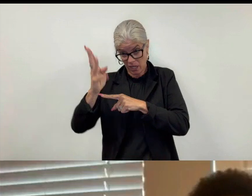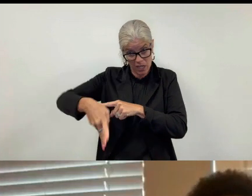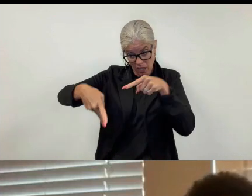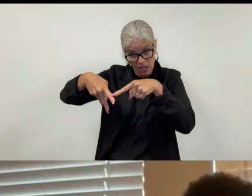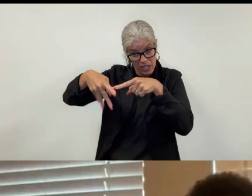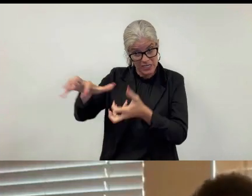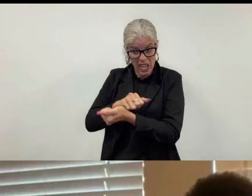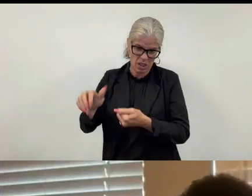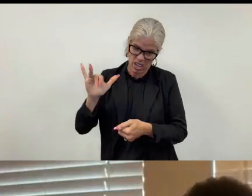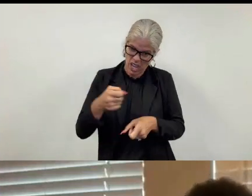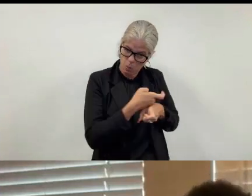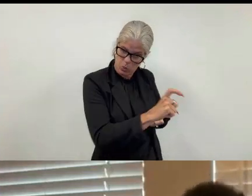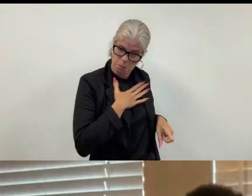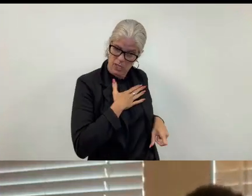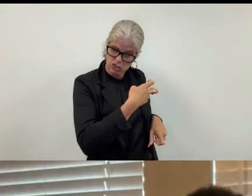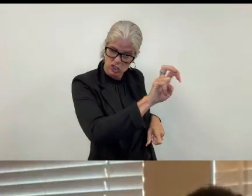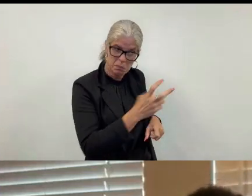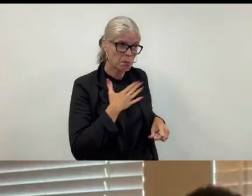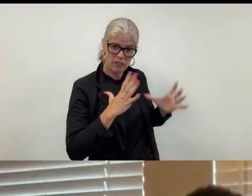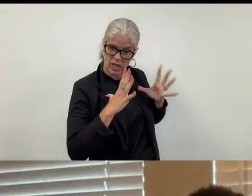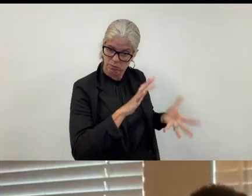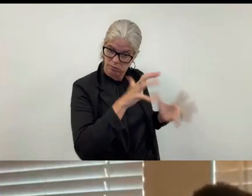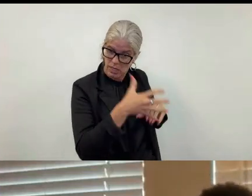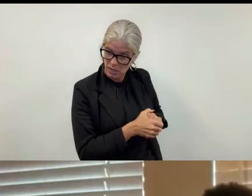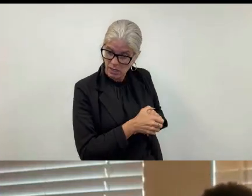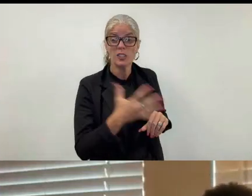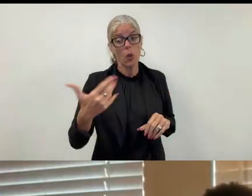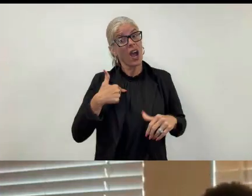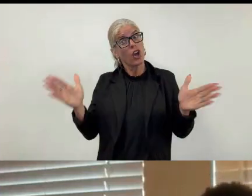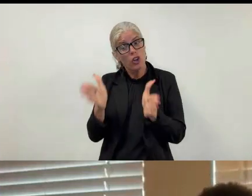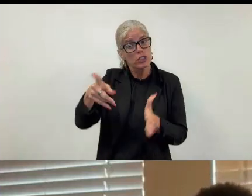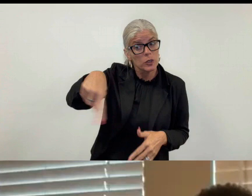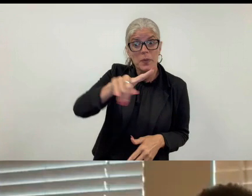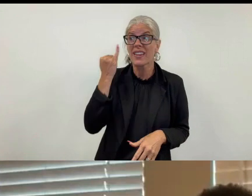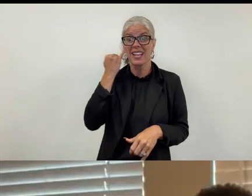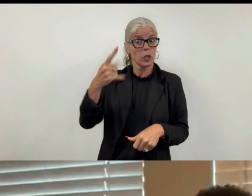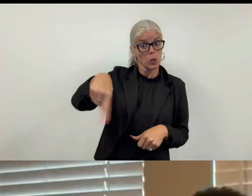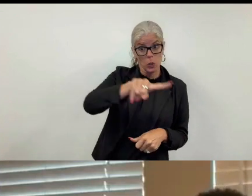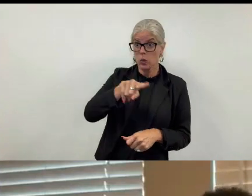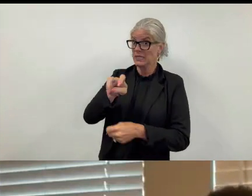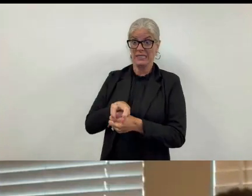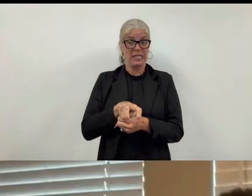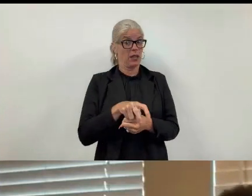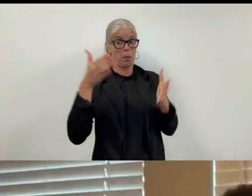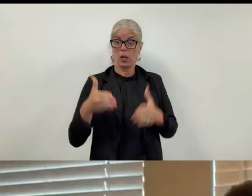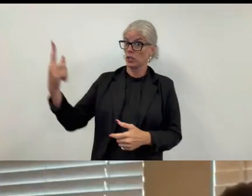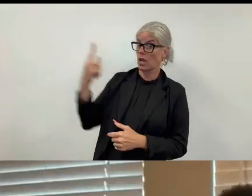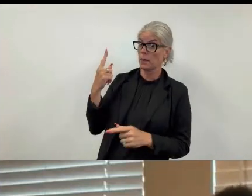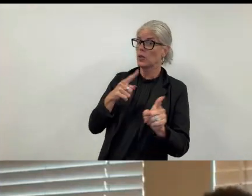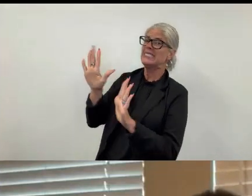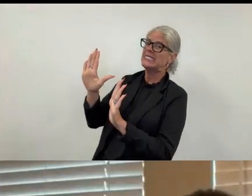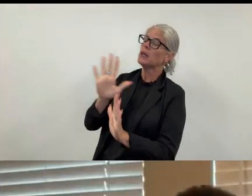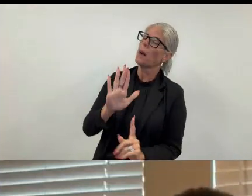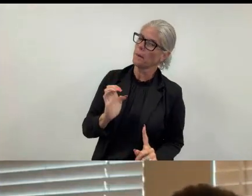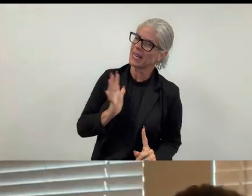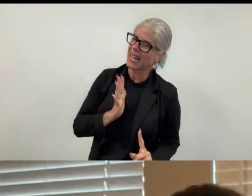it's for business, vacation, etc. So I'm always encouraging and reminding folks that if you're still with your chair, when that person comes to